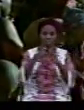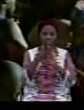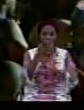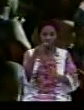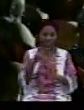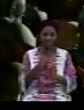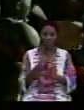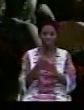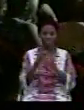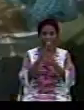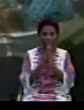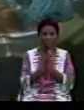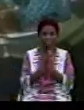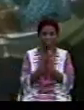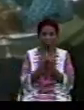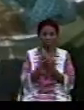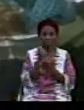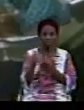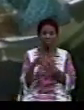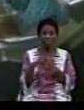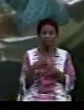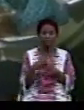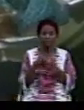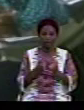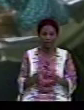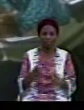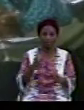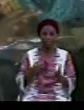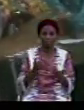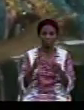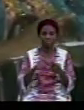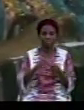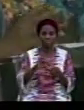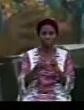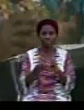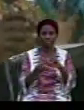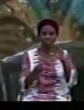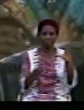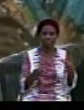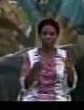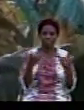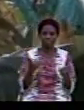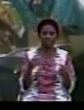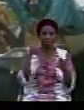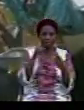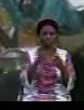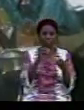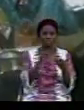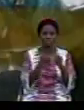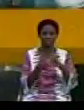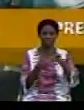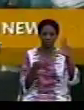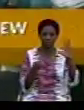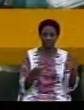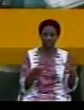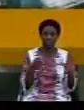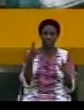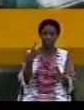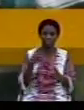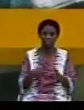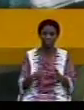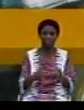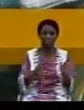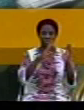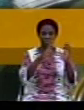Jesus' name. Let me come to number three now. Point number three, the present